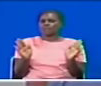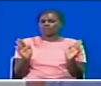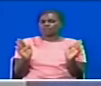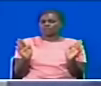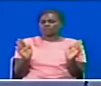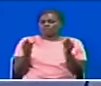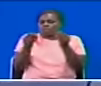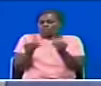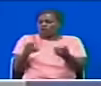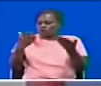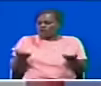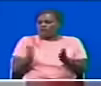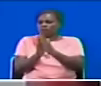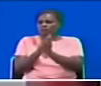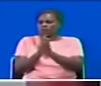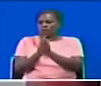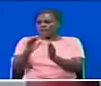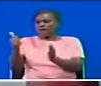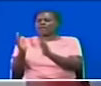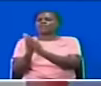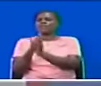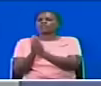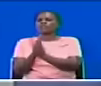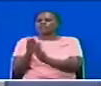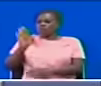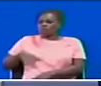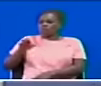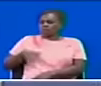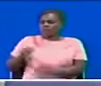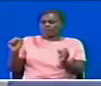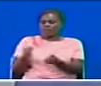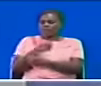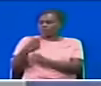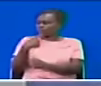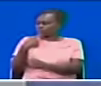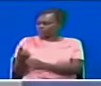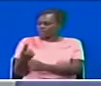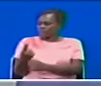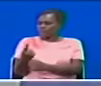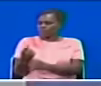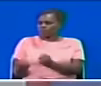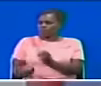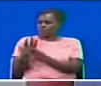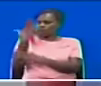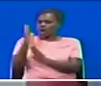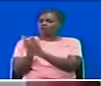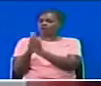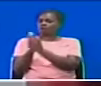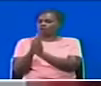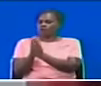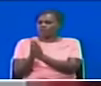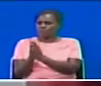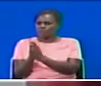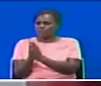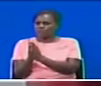antidote to a narrative is a counter narrative. What women have been unable to do is to come up with a